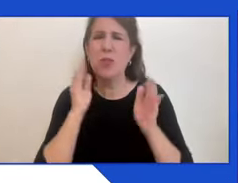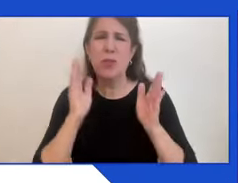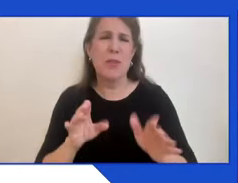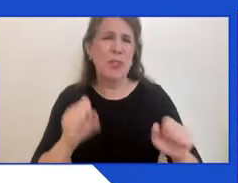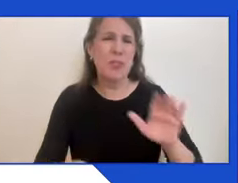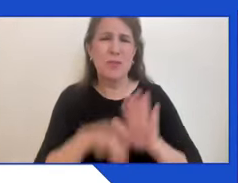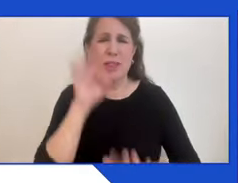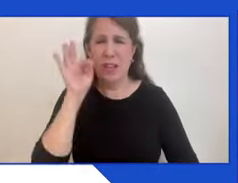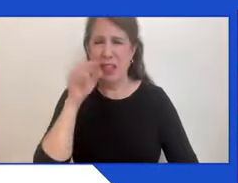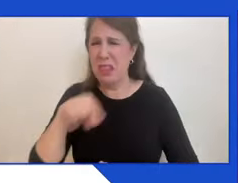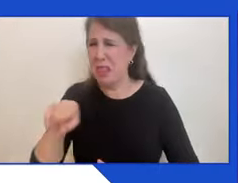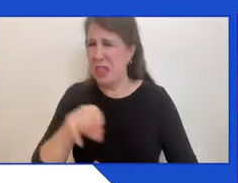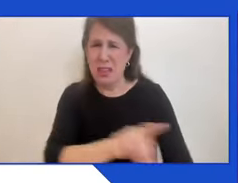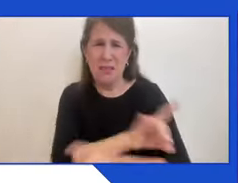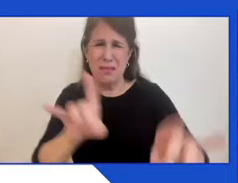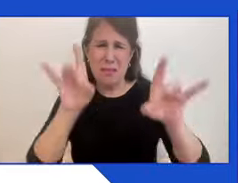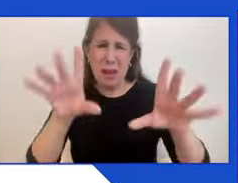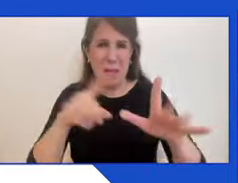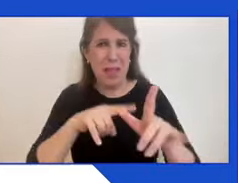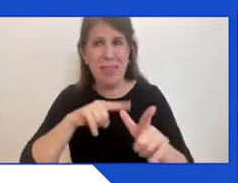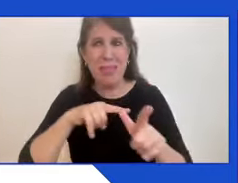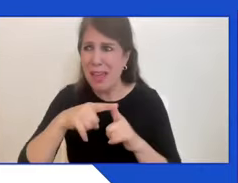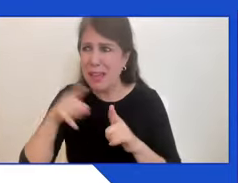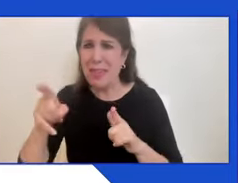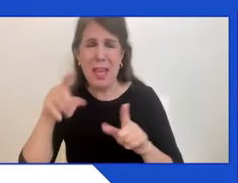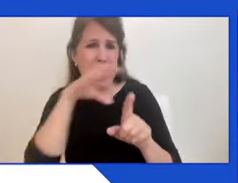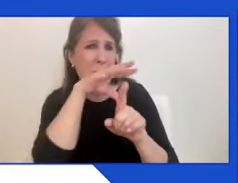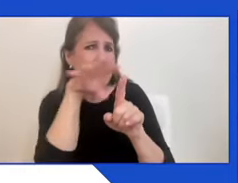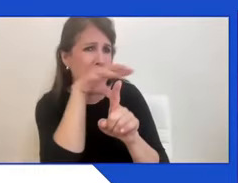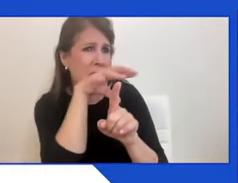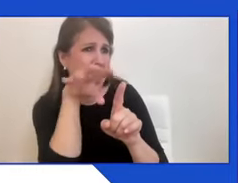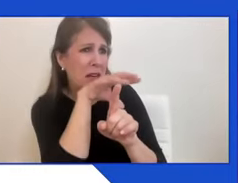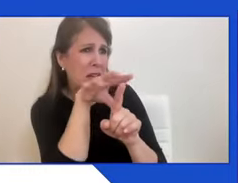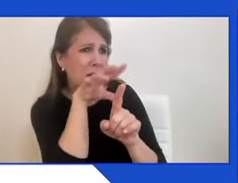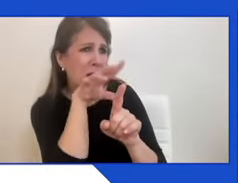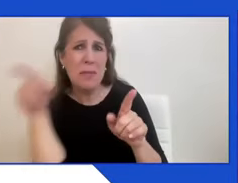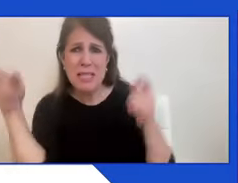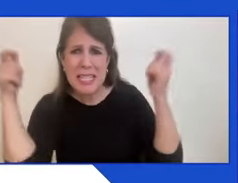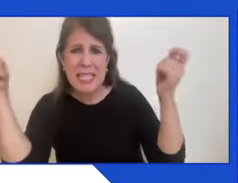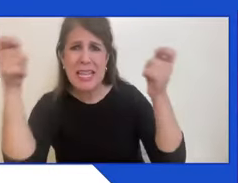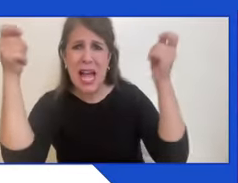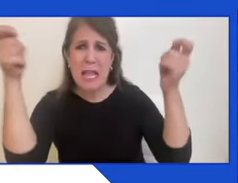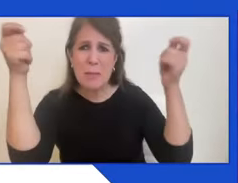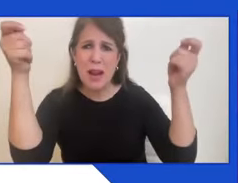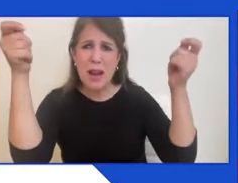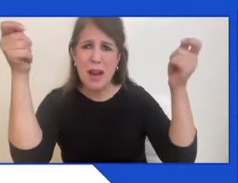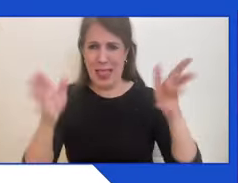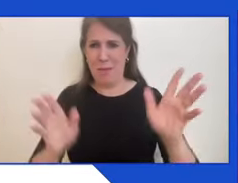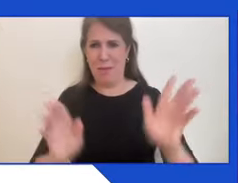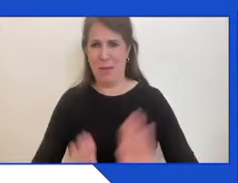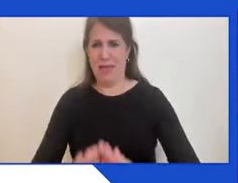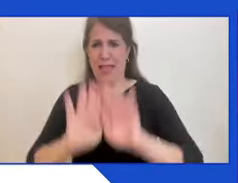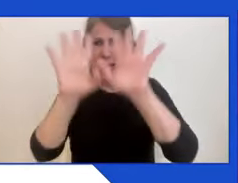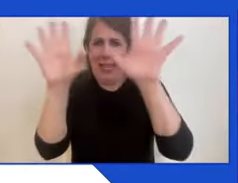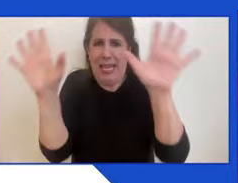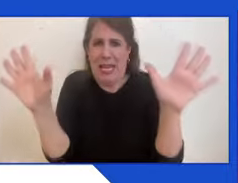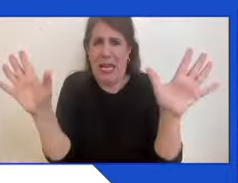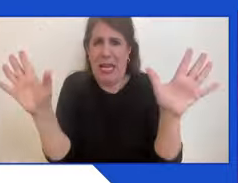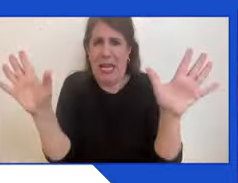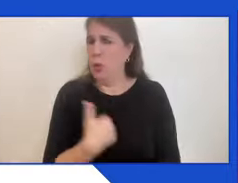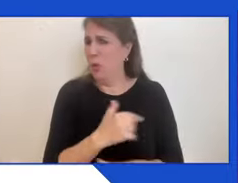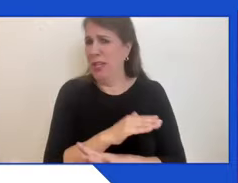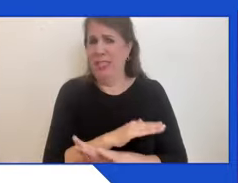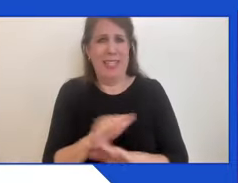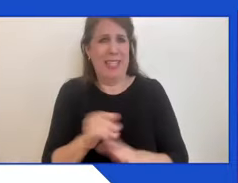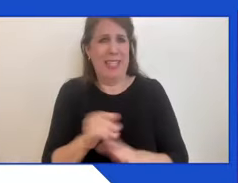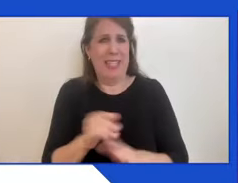atrocities, they documented and celebrated them. Let me be clear. We did not start